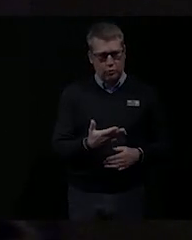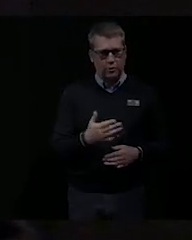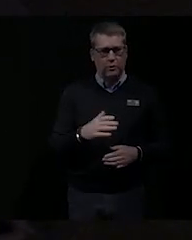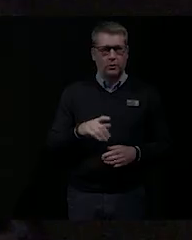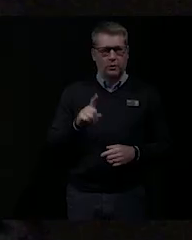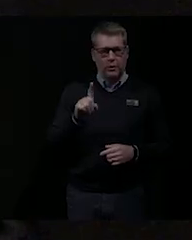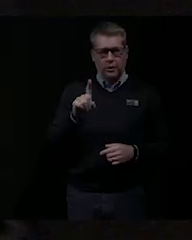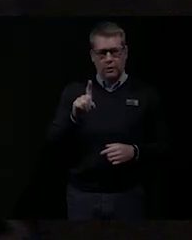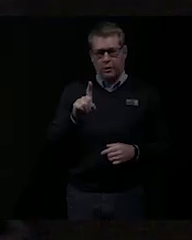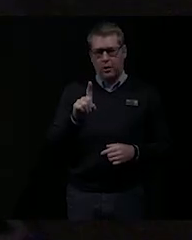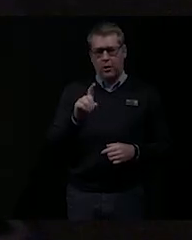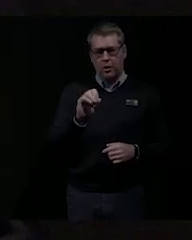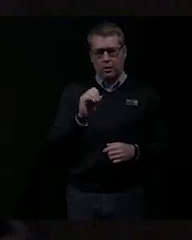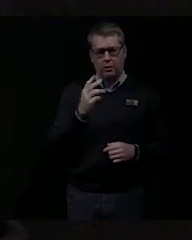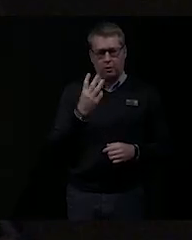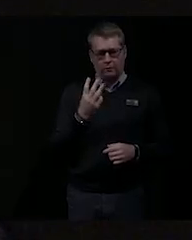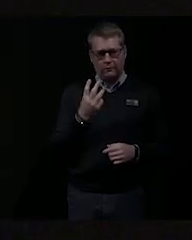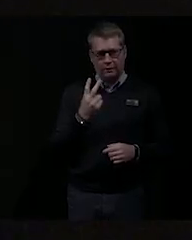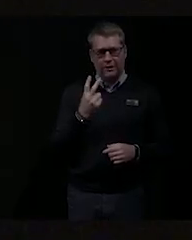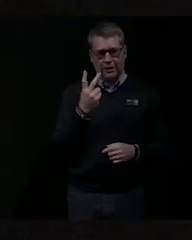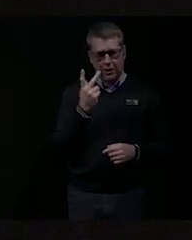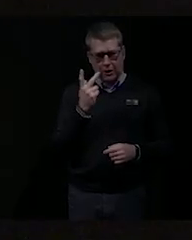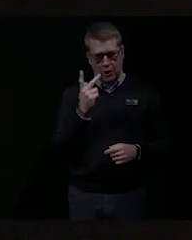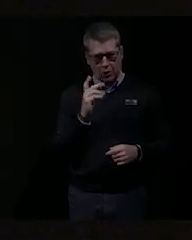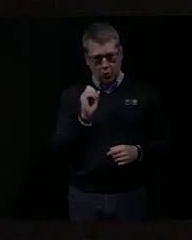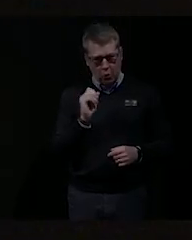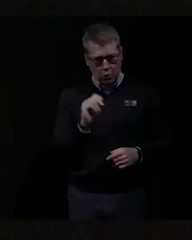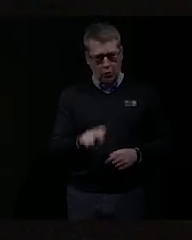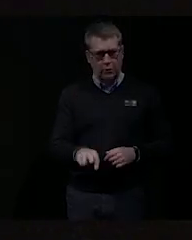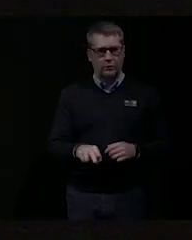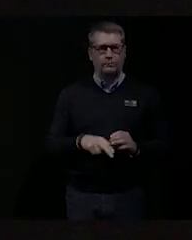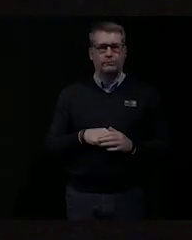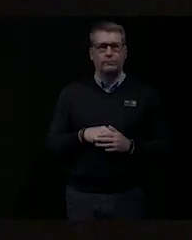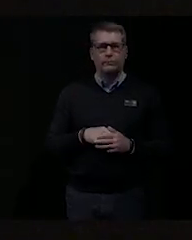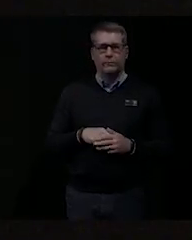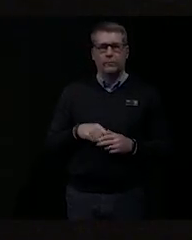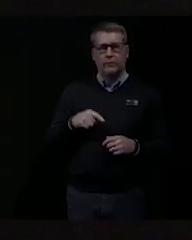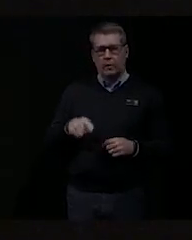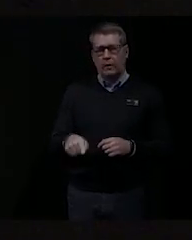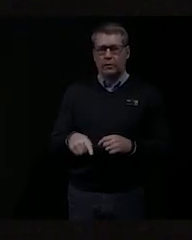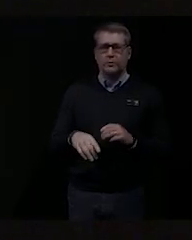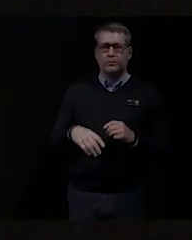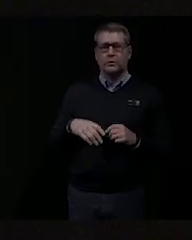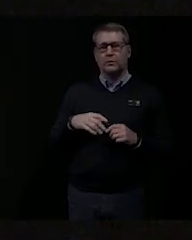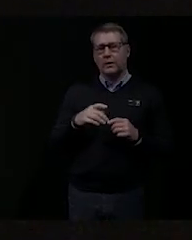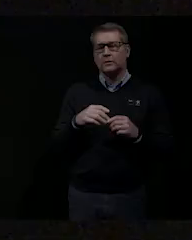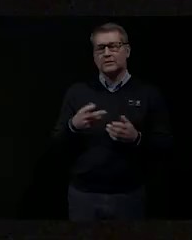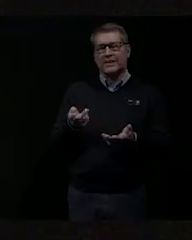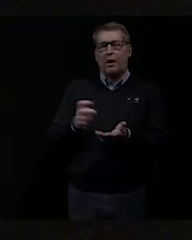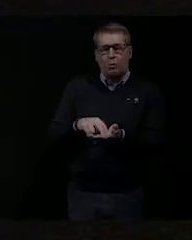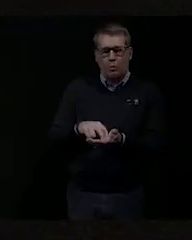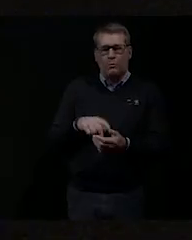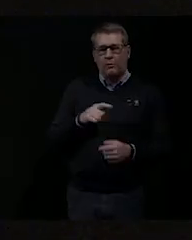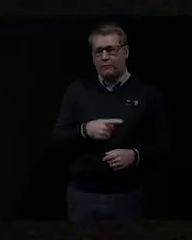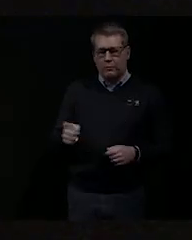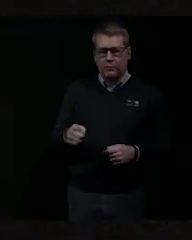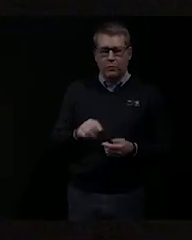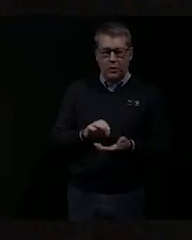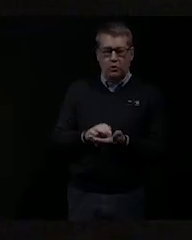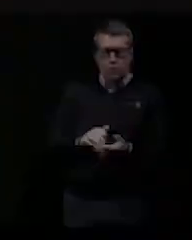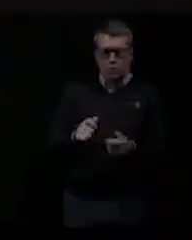people who often at great personal risk stand up for the rights and dignity of others. They